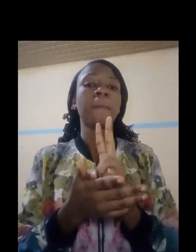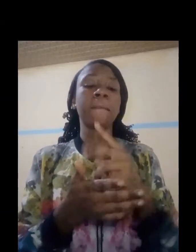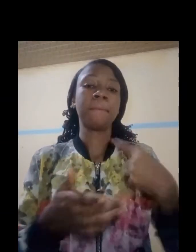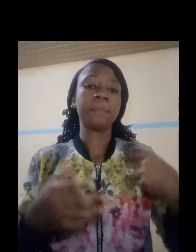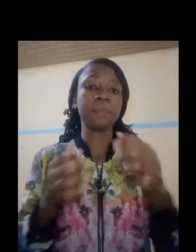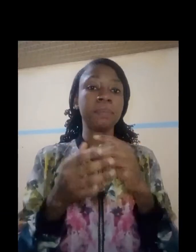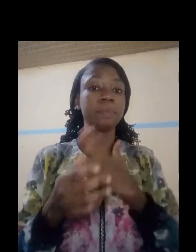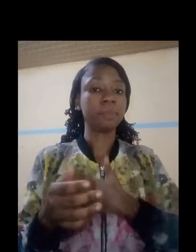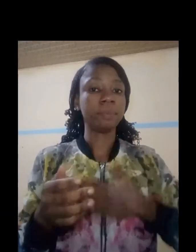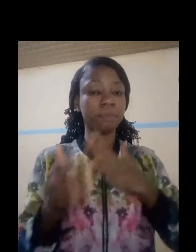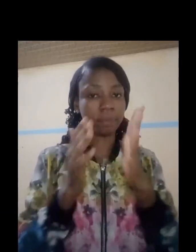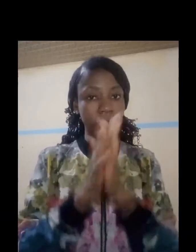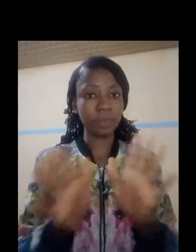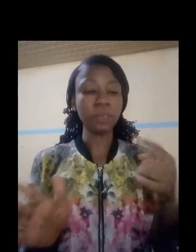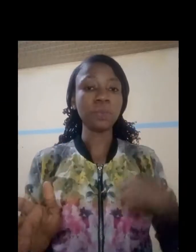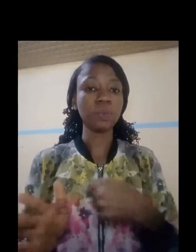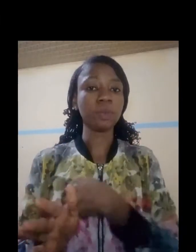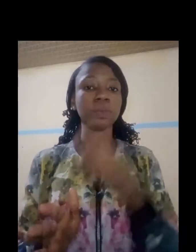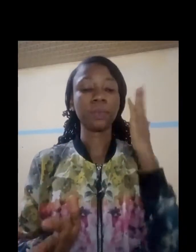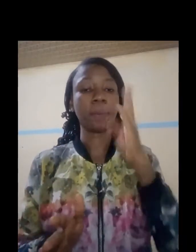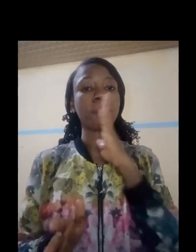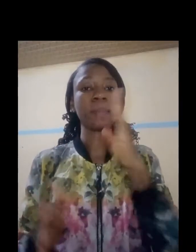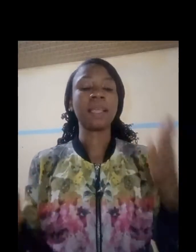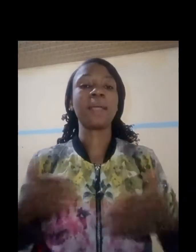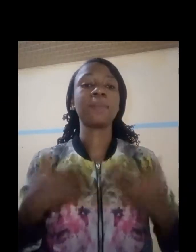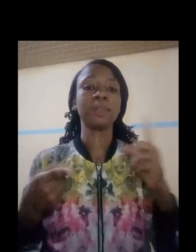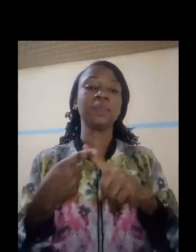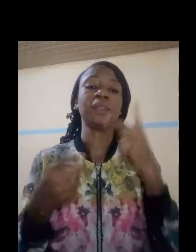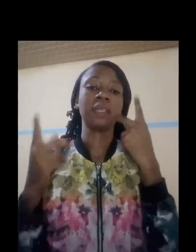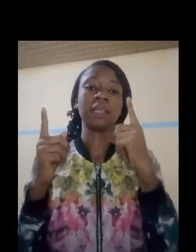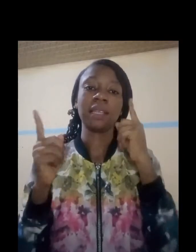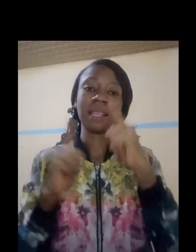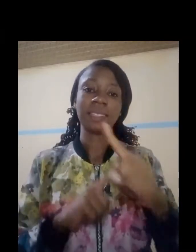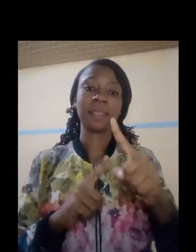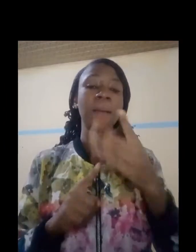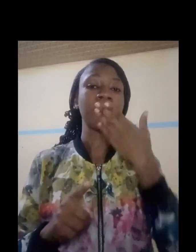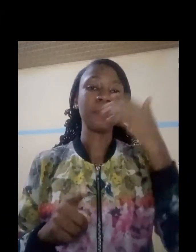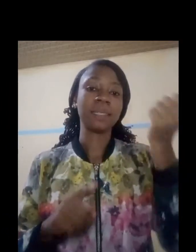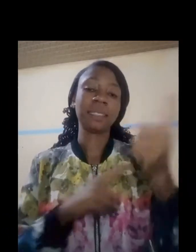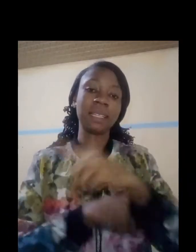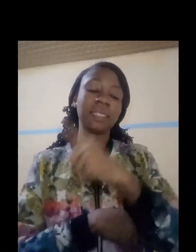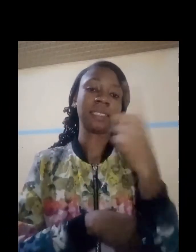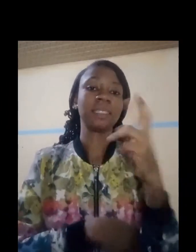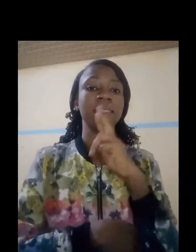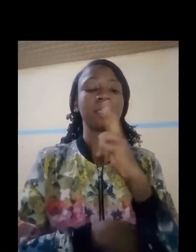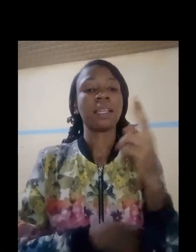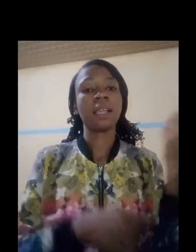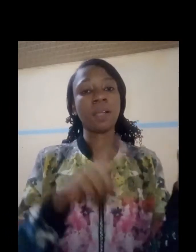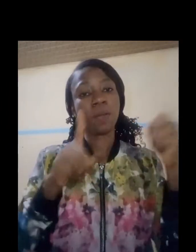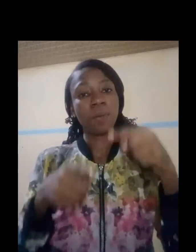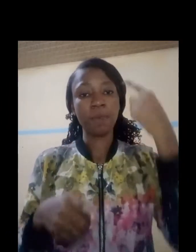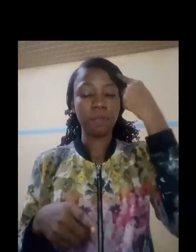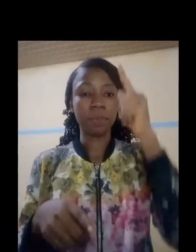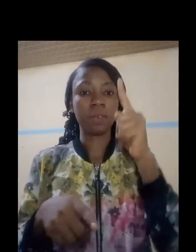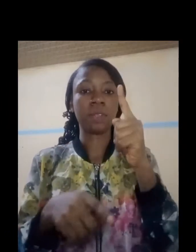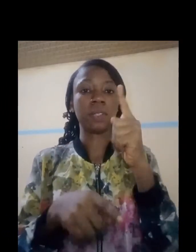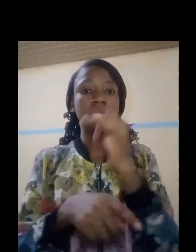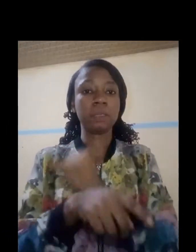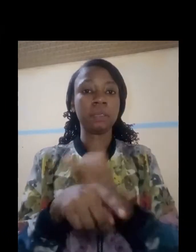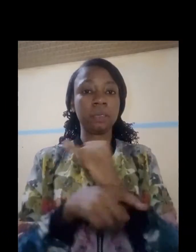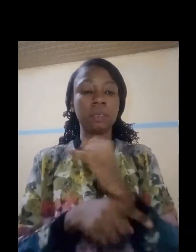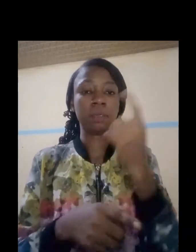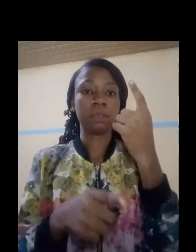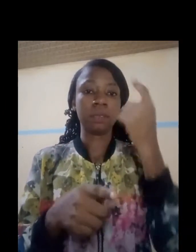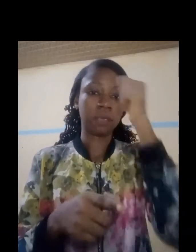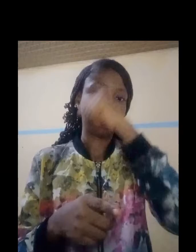questions. Better days are coming for the indigenous African sign language studies. Better